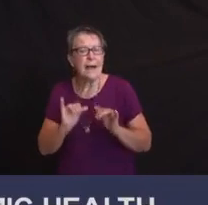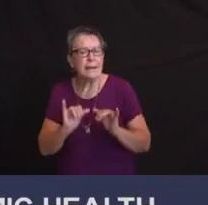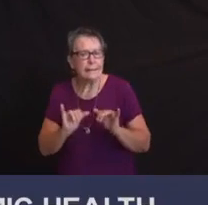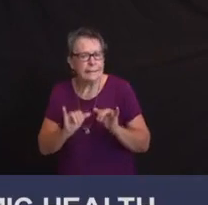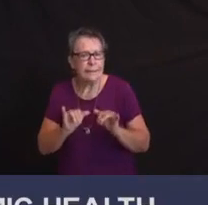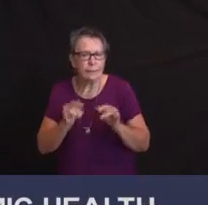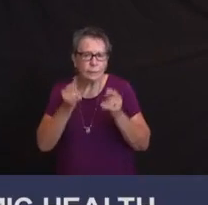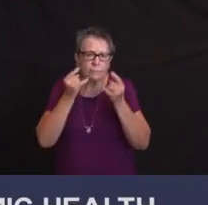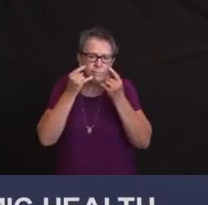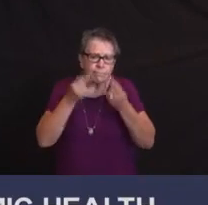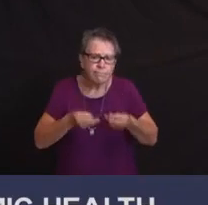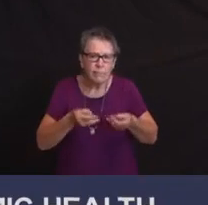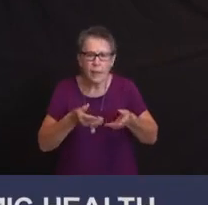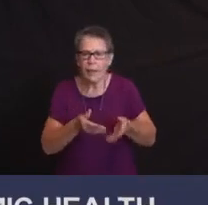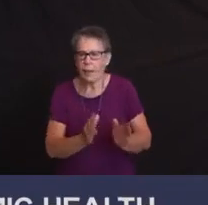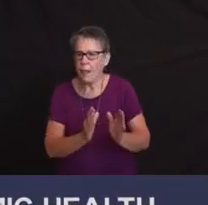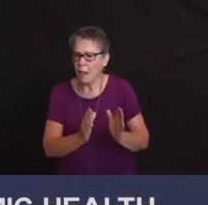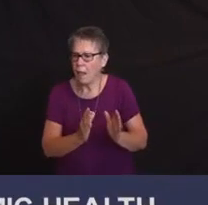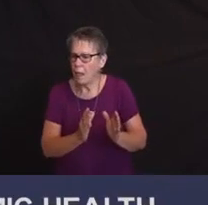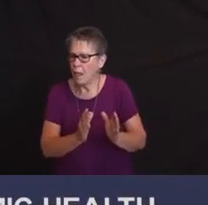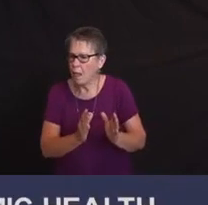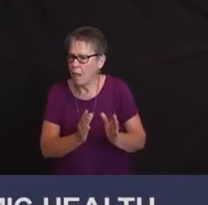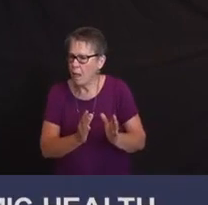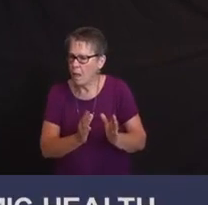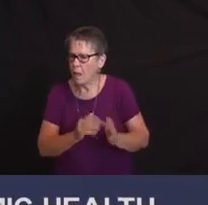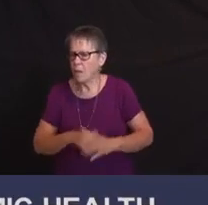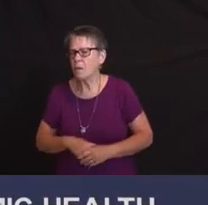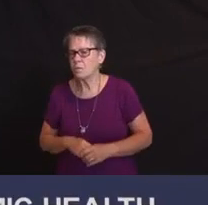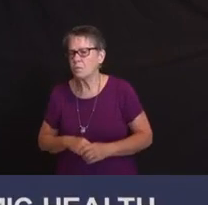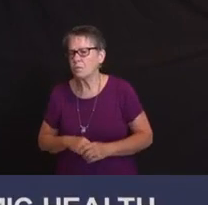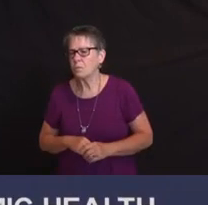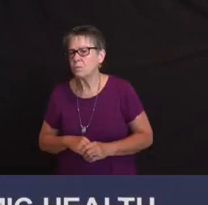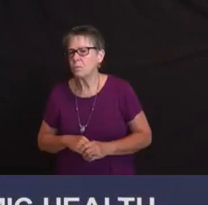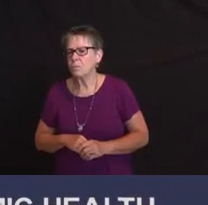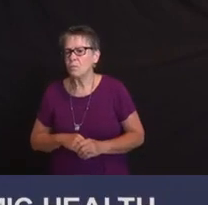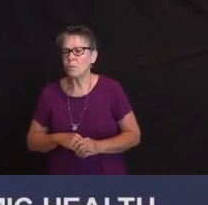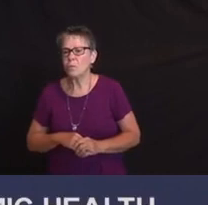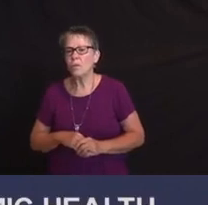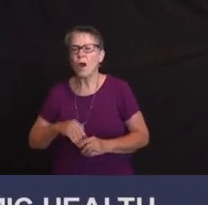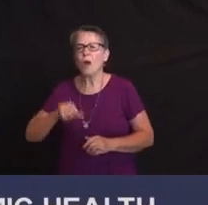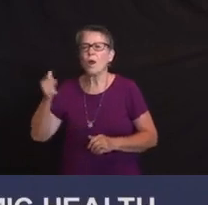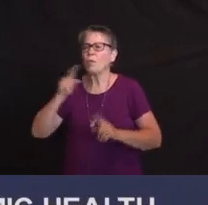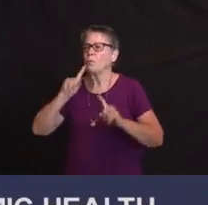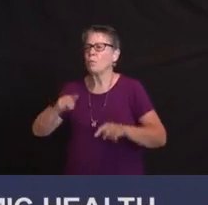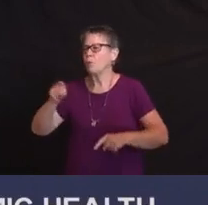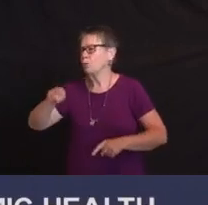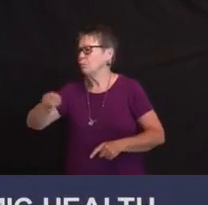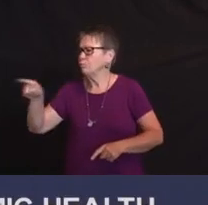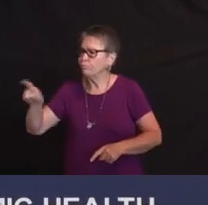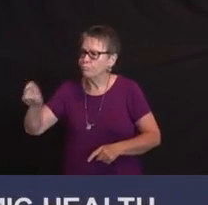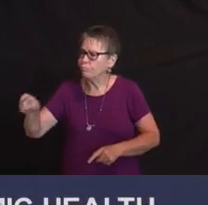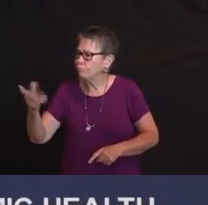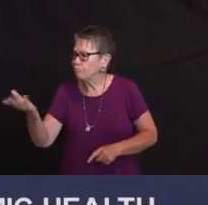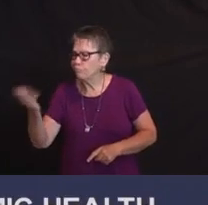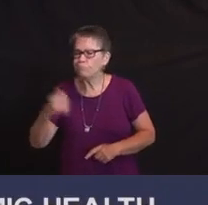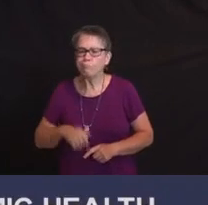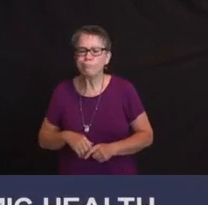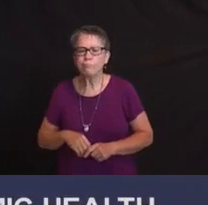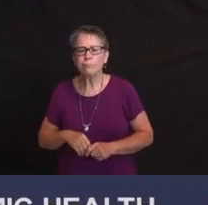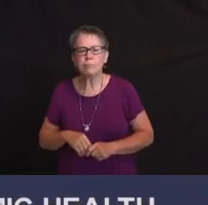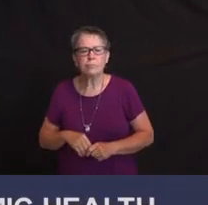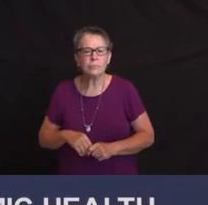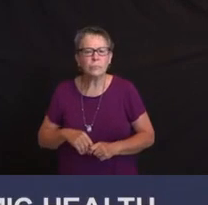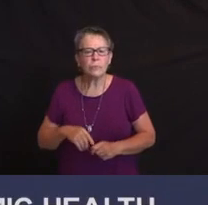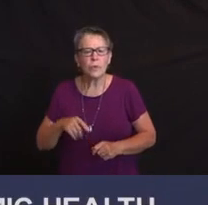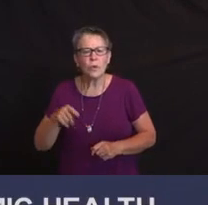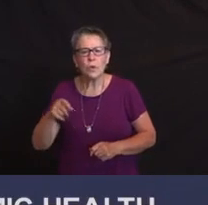How's that? Dave, good afternoon. Hi, Governor. First question for you and the Commissioner. I know, Governor, you had mentioned with regard to the breakthrough cases,